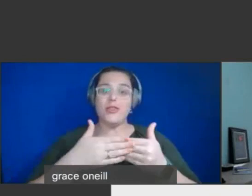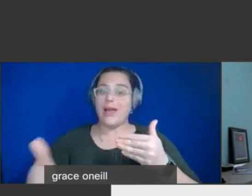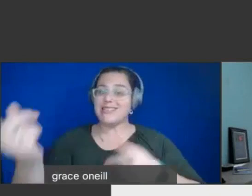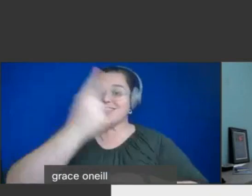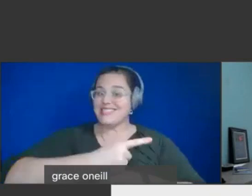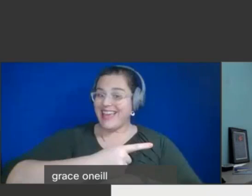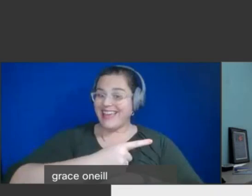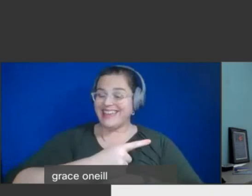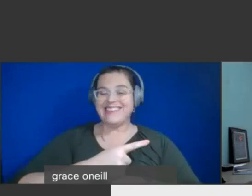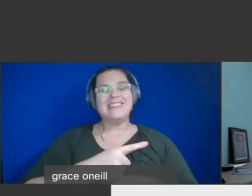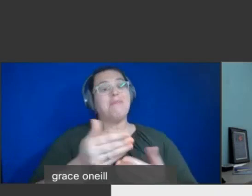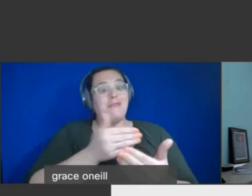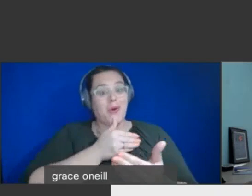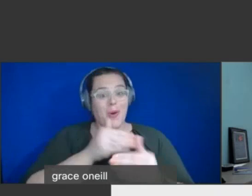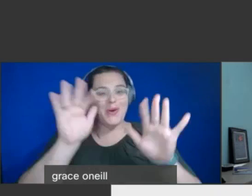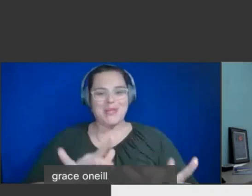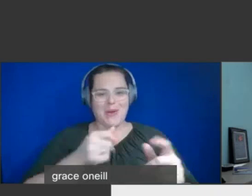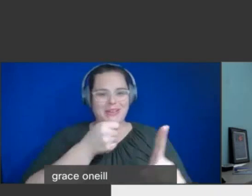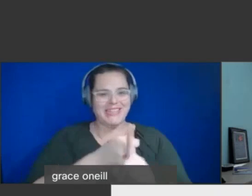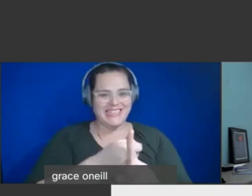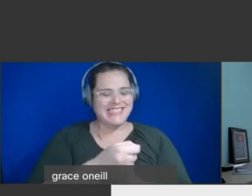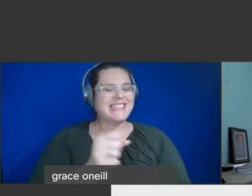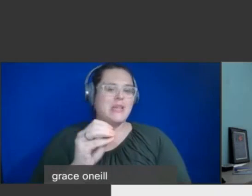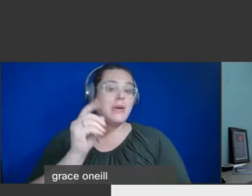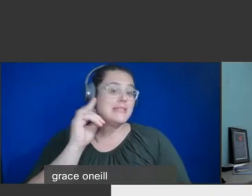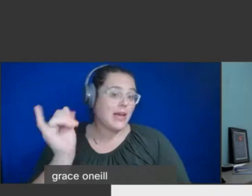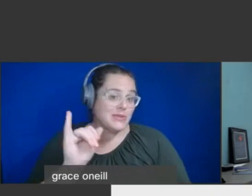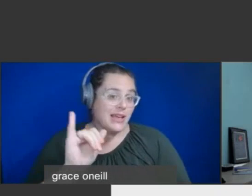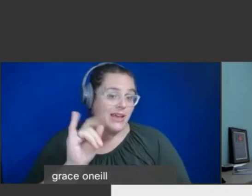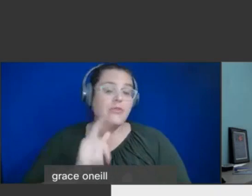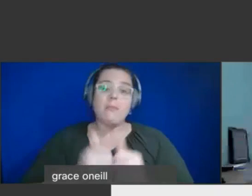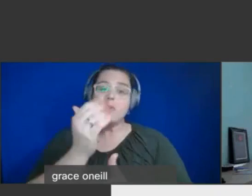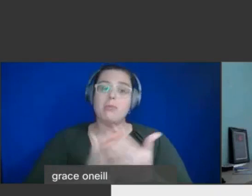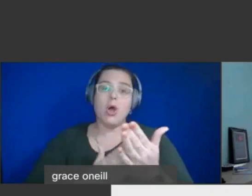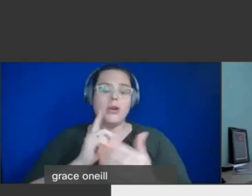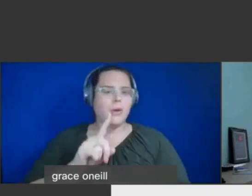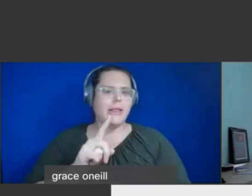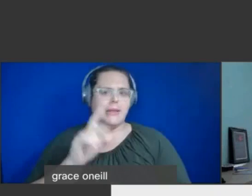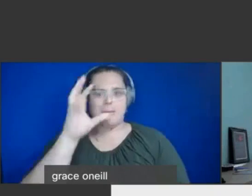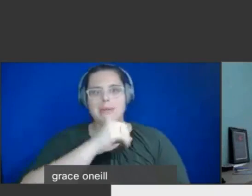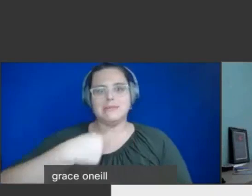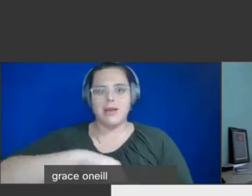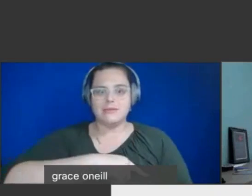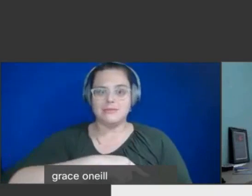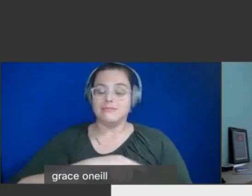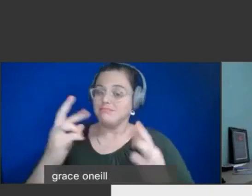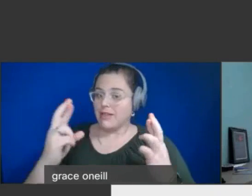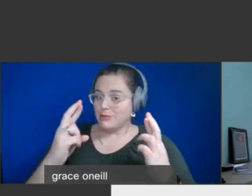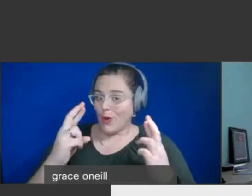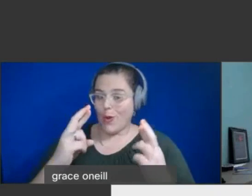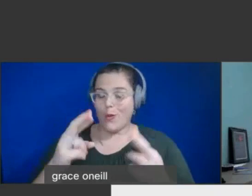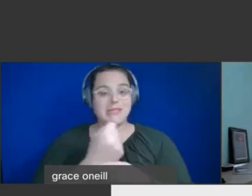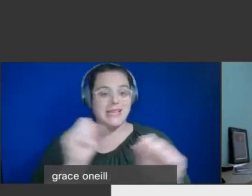snow. Although it looks like it's going to, for the most part, pass us by, let's hope. And